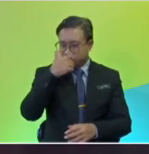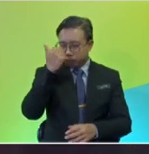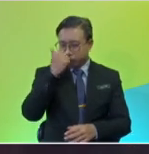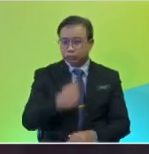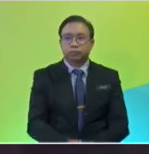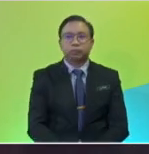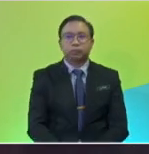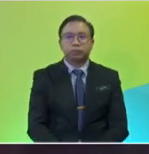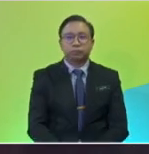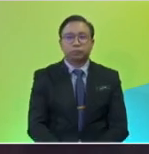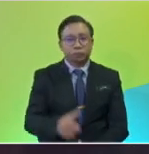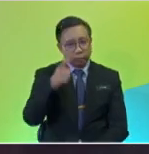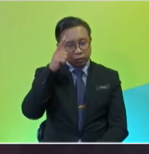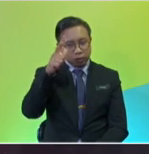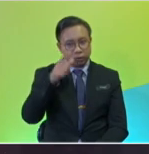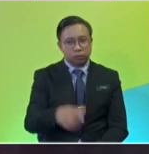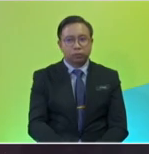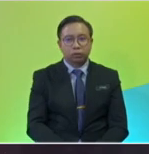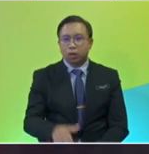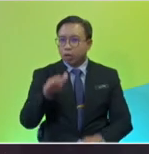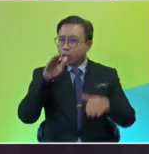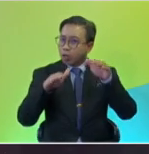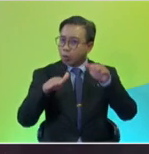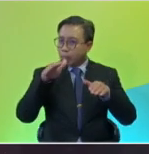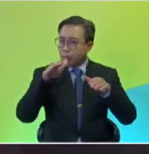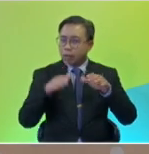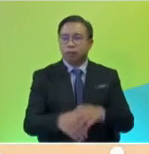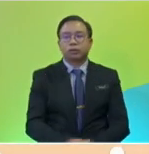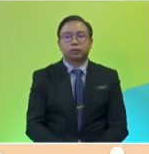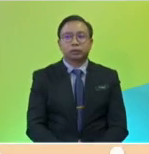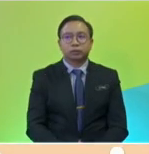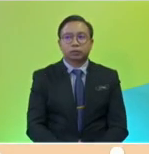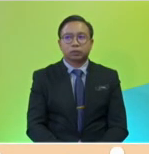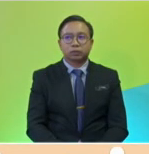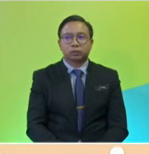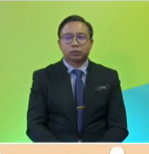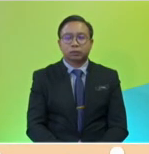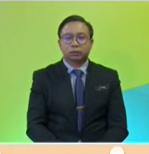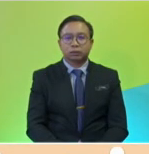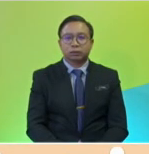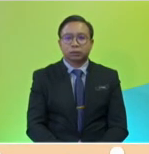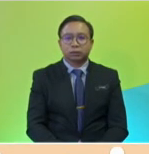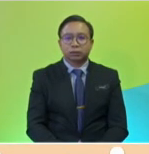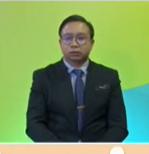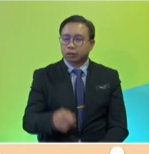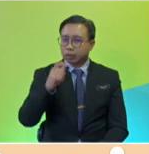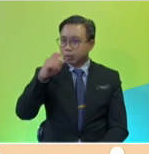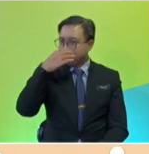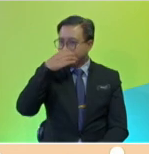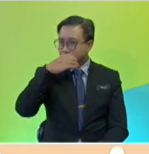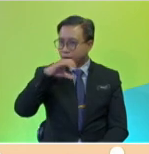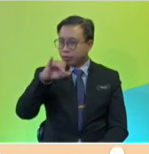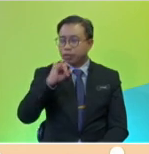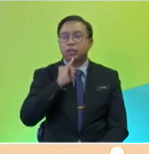So look at this slide. Okay, to this help is to compare, right? All right. So, the elephant